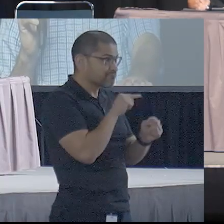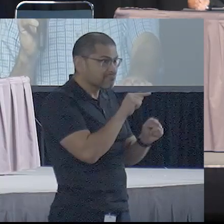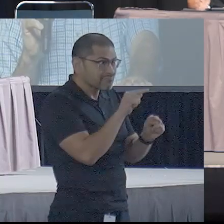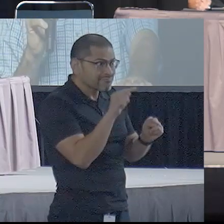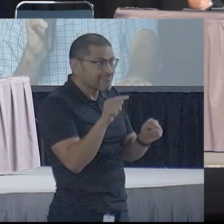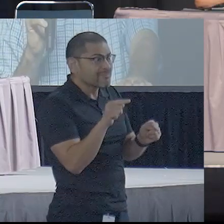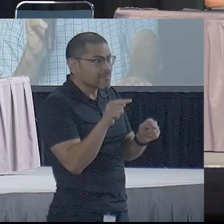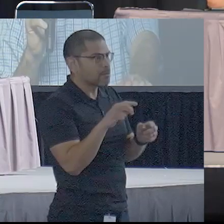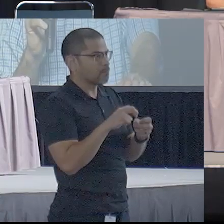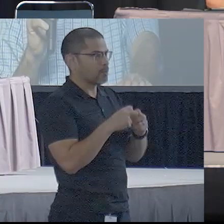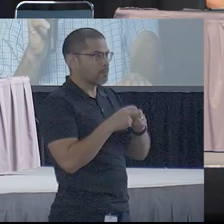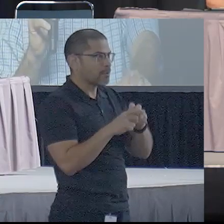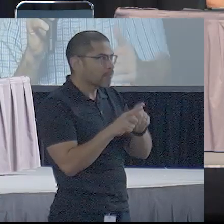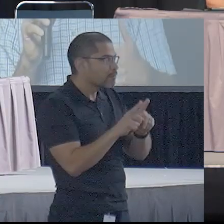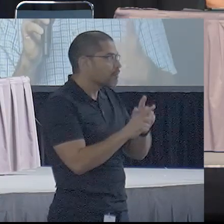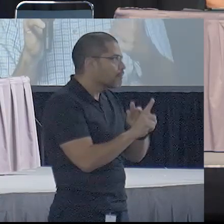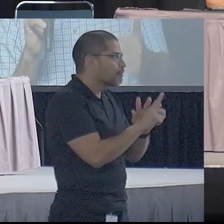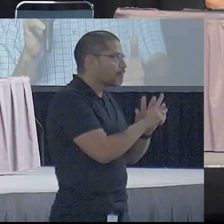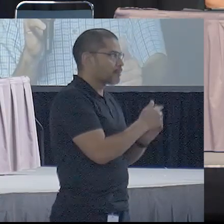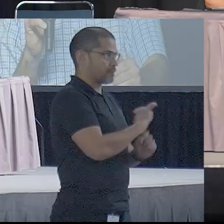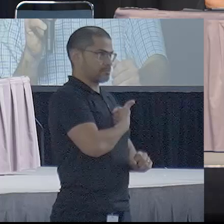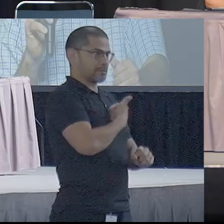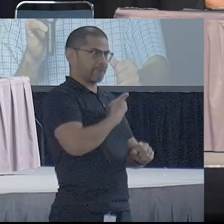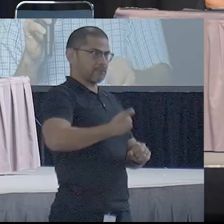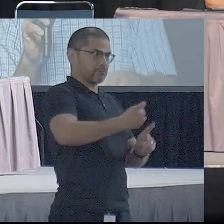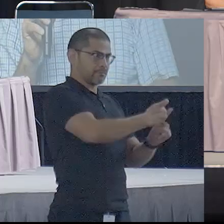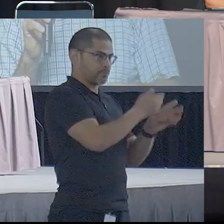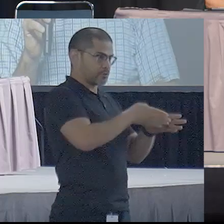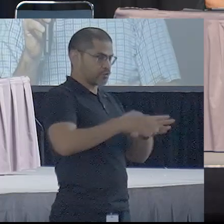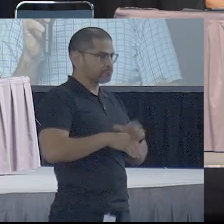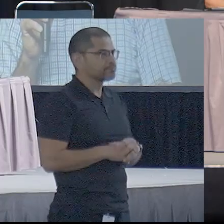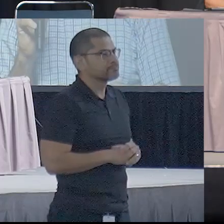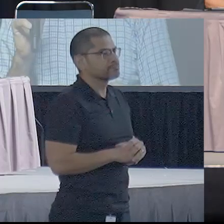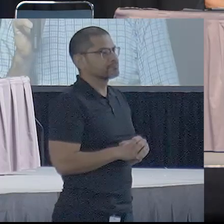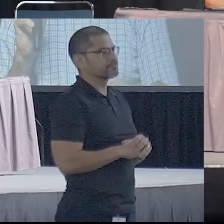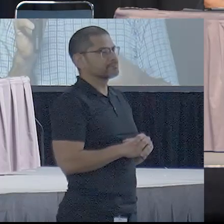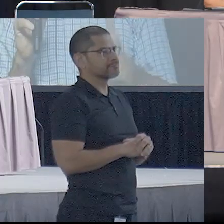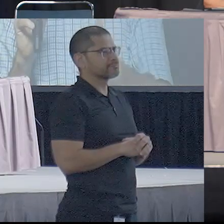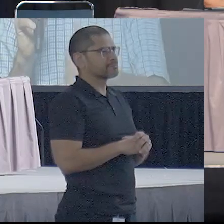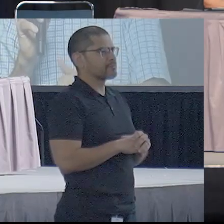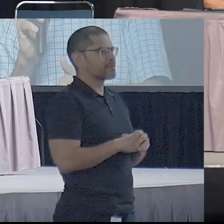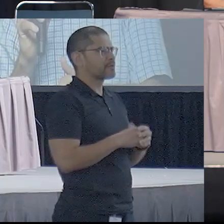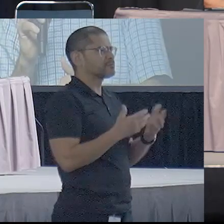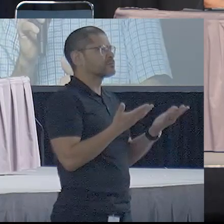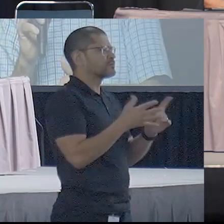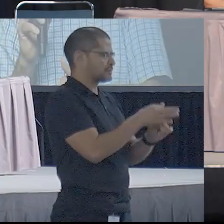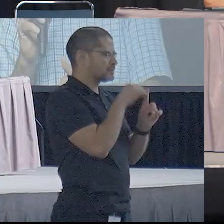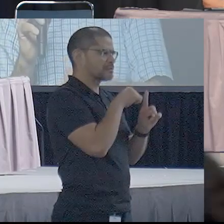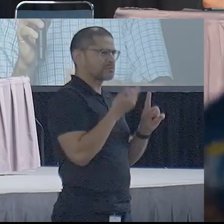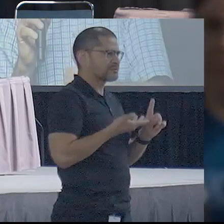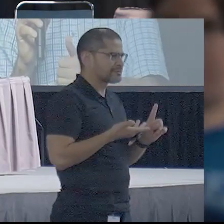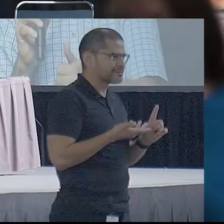than the plans of everybody else. What I think makes this event special is that you have experts that will guide